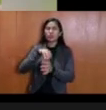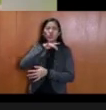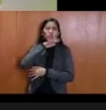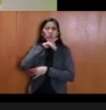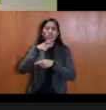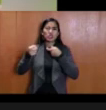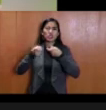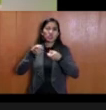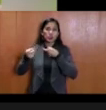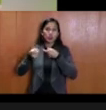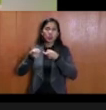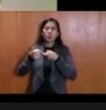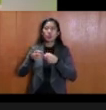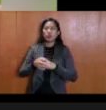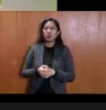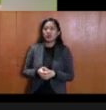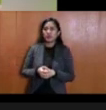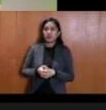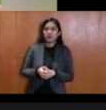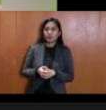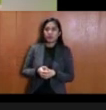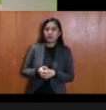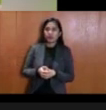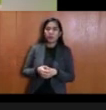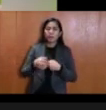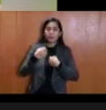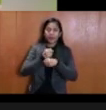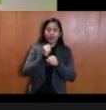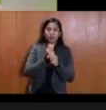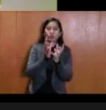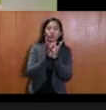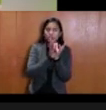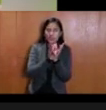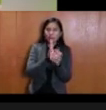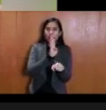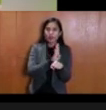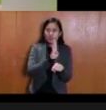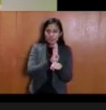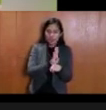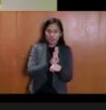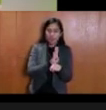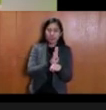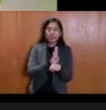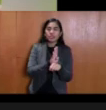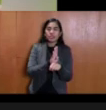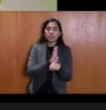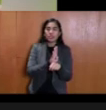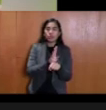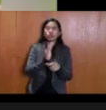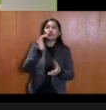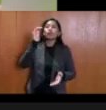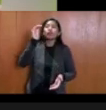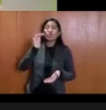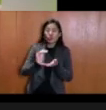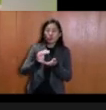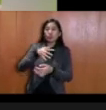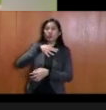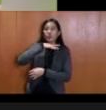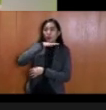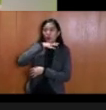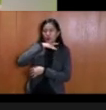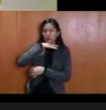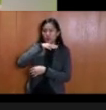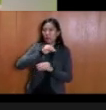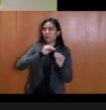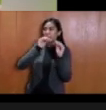management, enabling, let's say, communities and establishments to adopt circular economy so that we reduce the waste that we divert to the